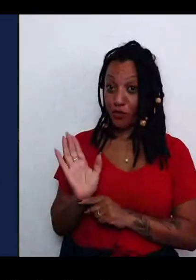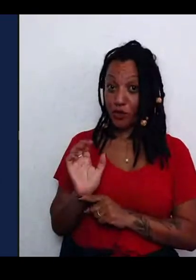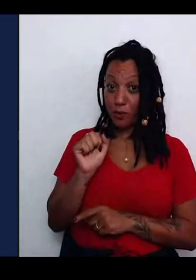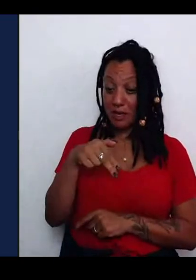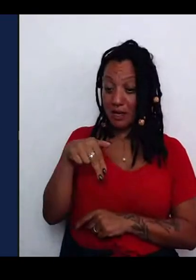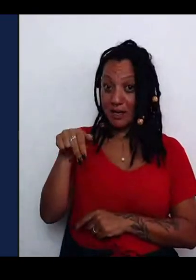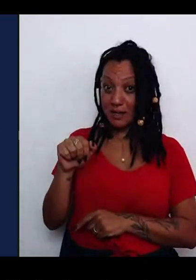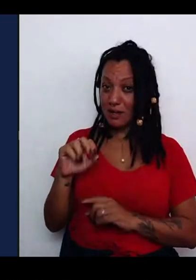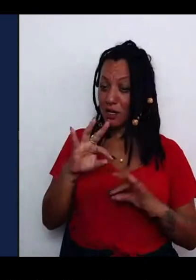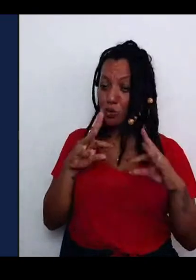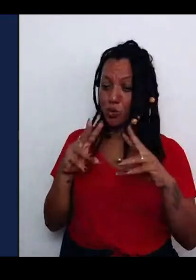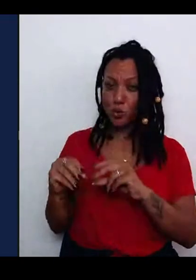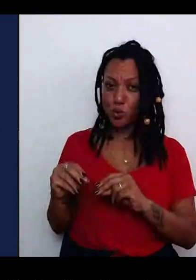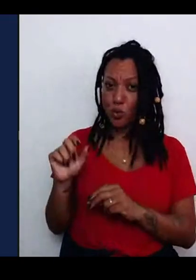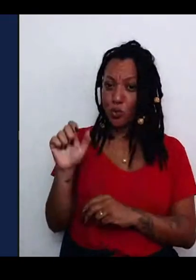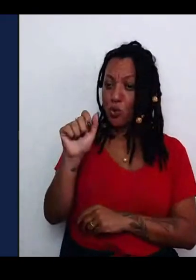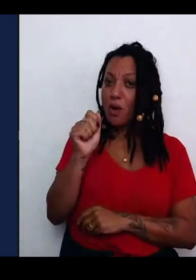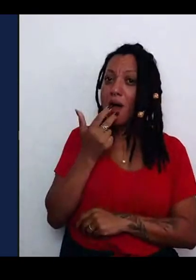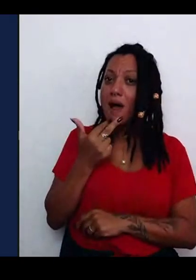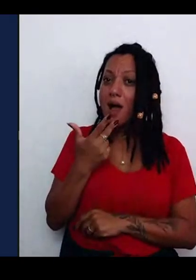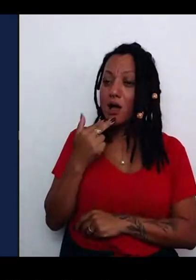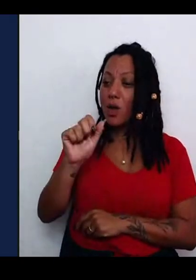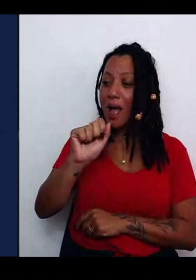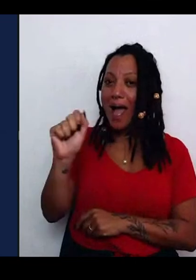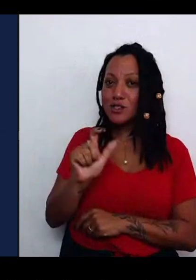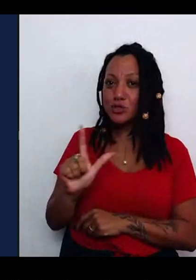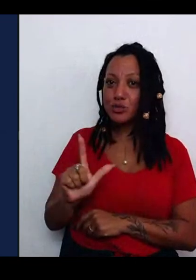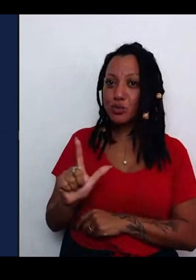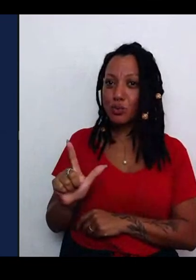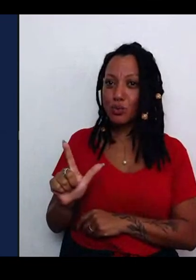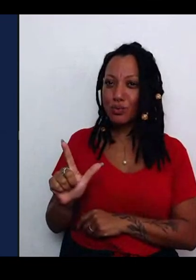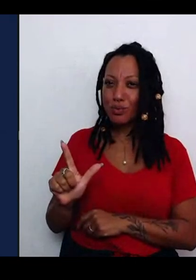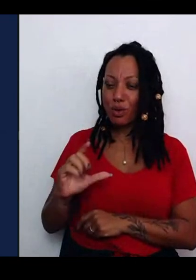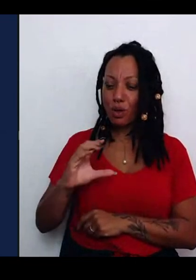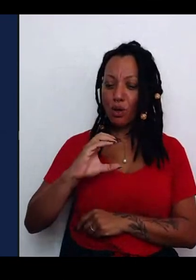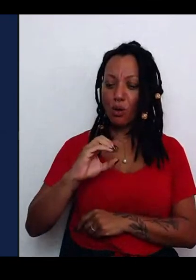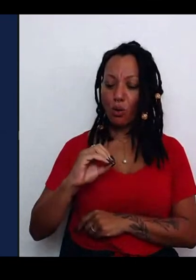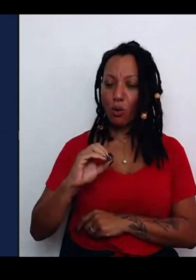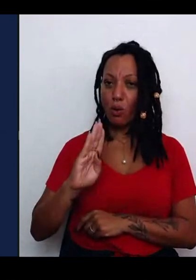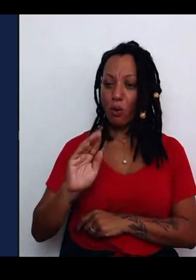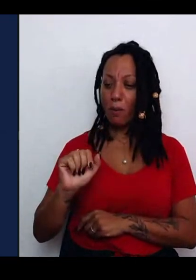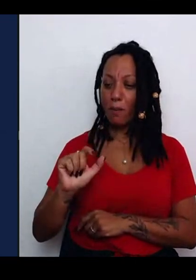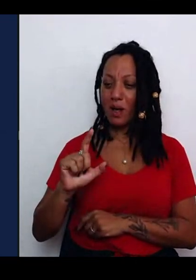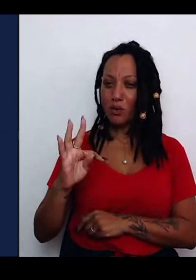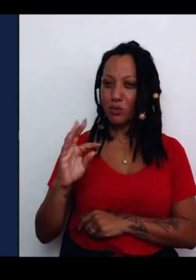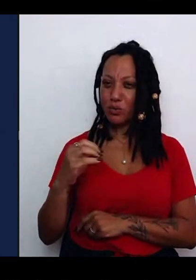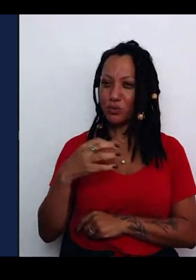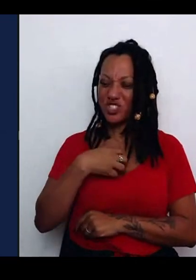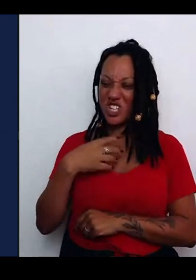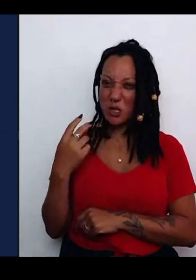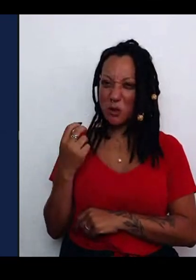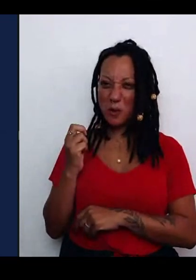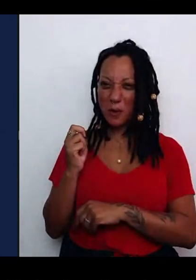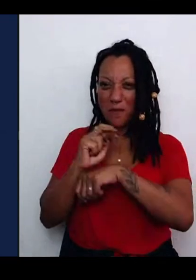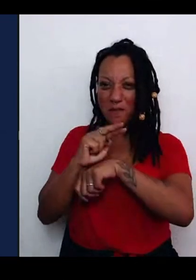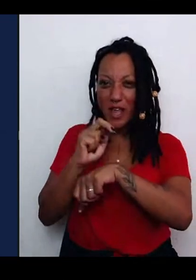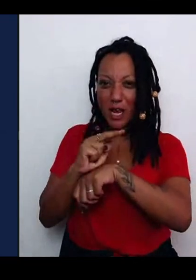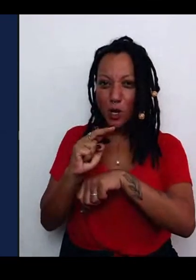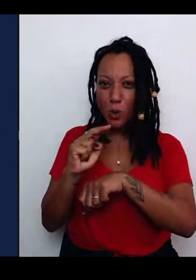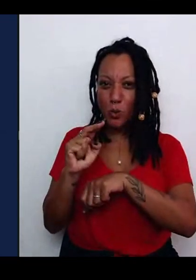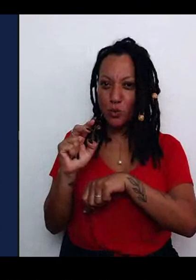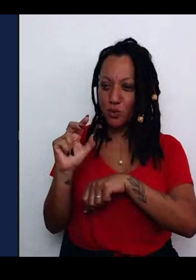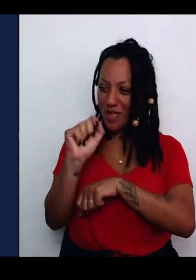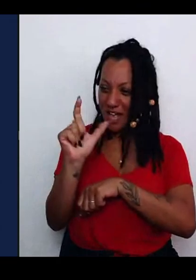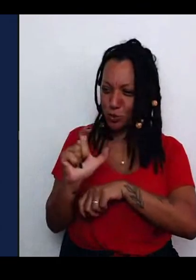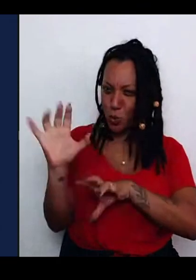in the poisoning in a cobalt blue um and we don't know if this road trip